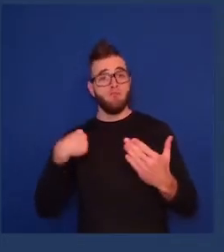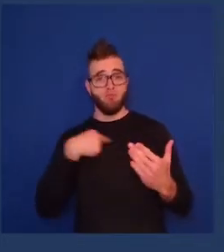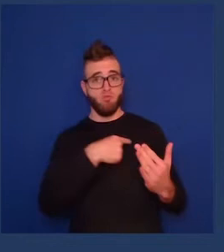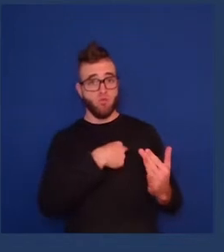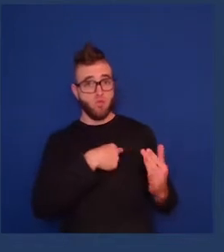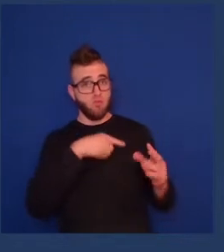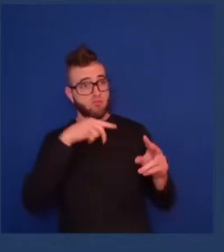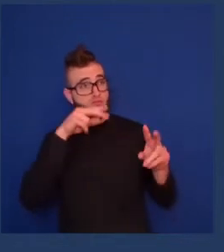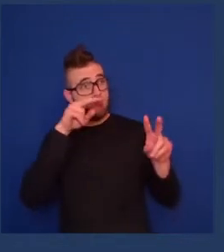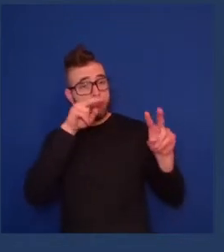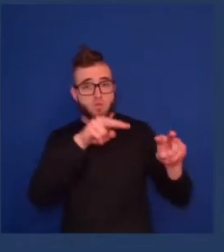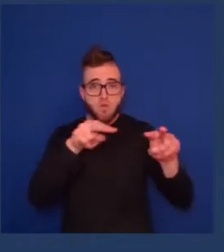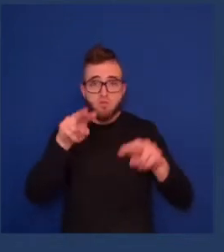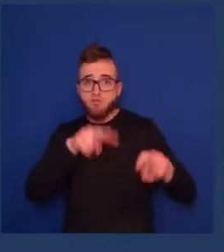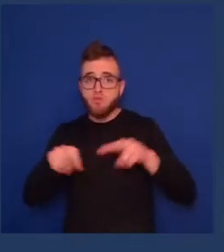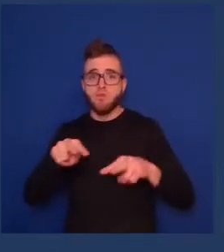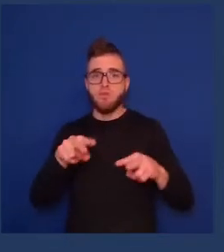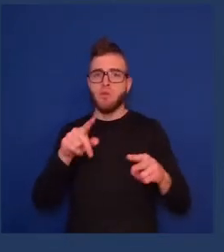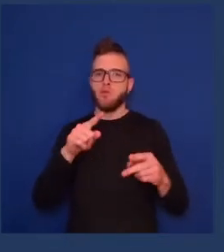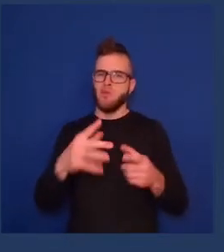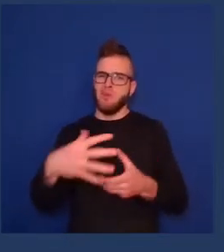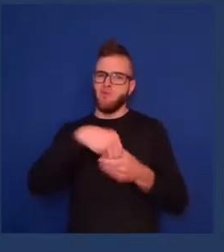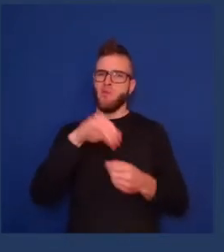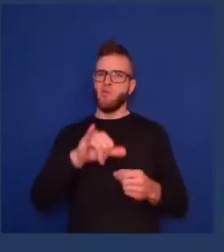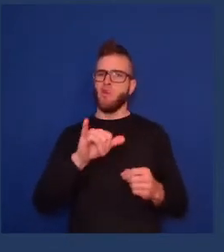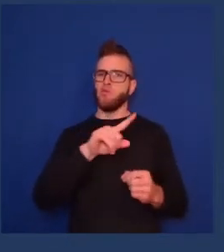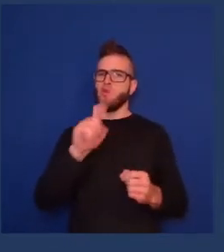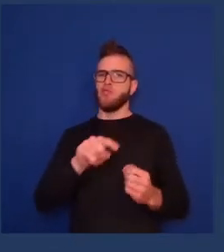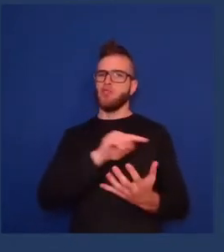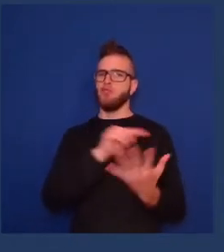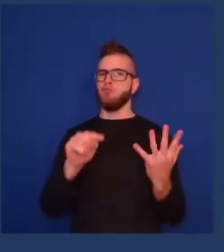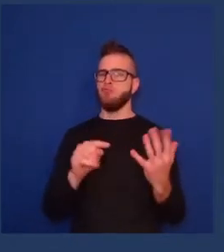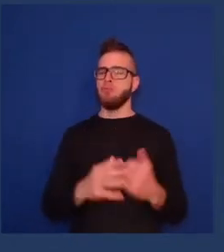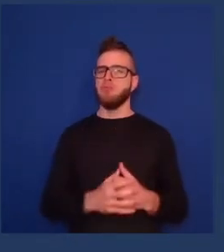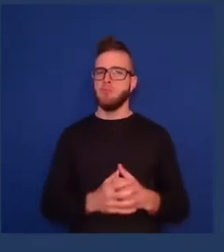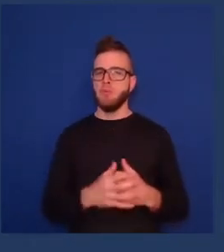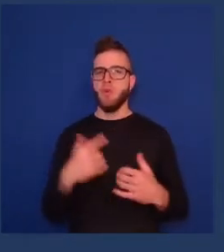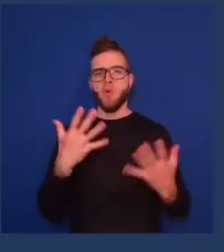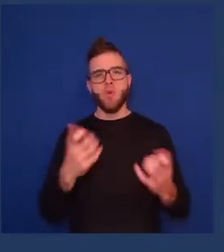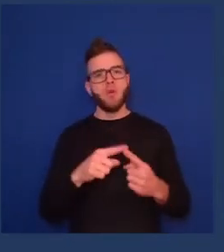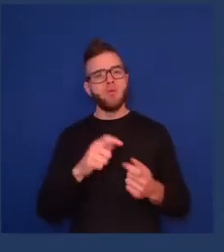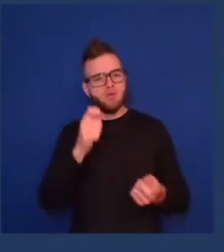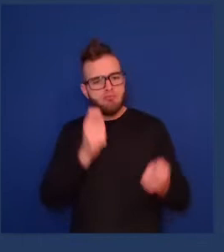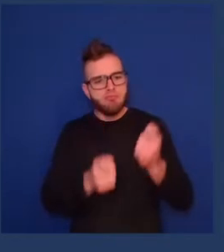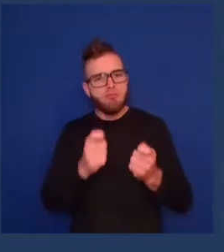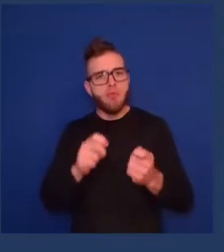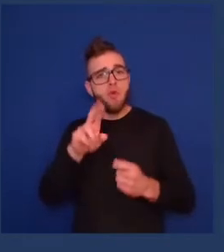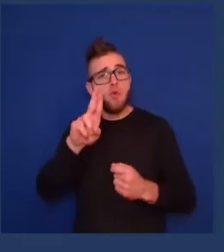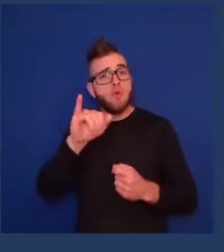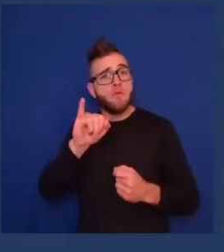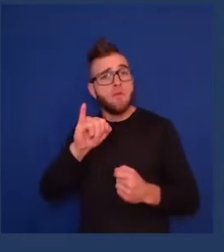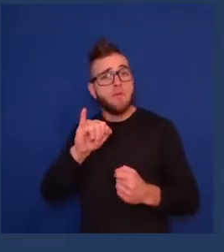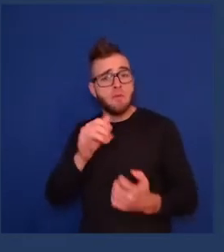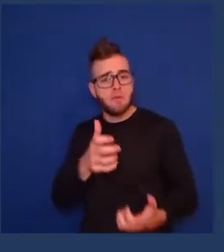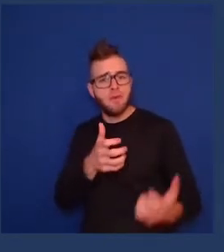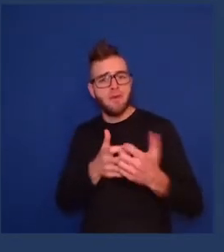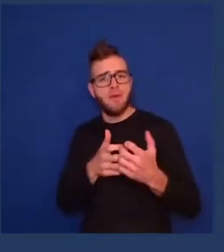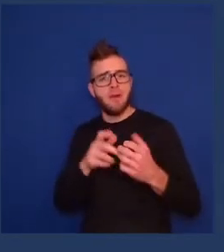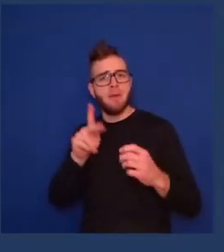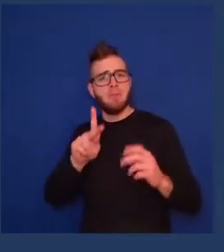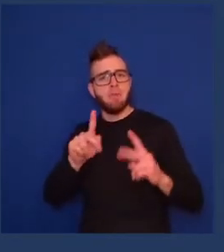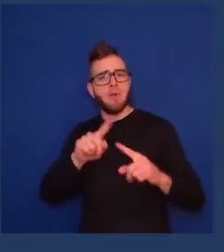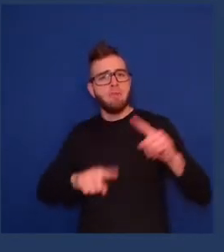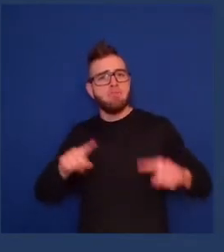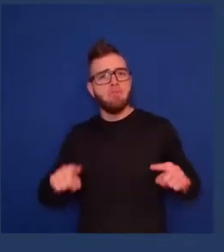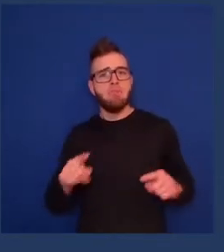opportunities? And so the kinds of projects that we're looking at are really trying to embody those questions. We're looking at, you know, can we personalize not only